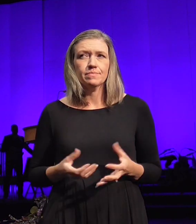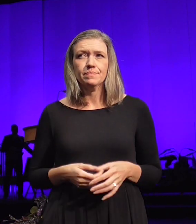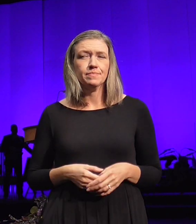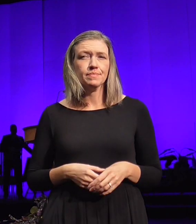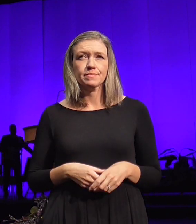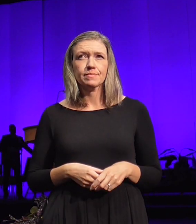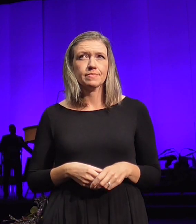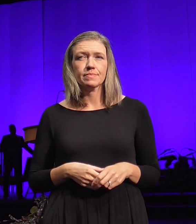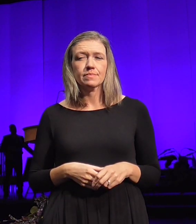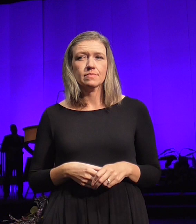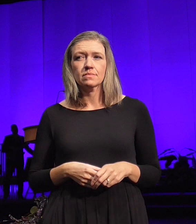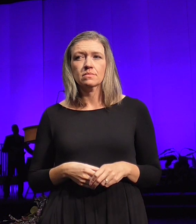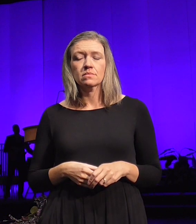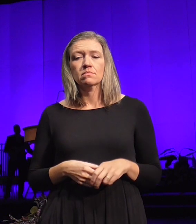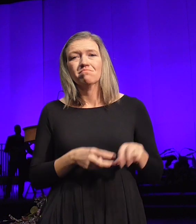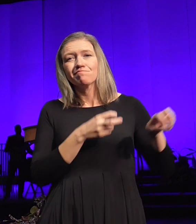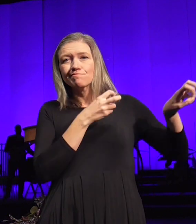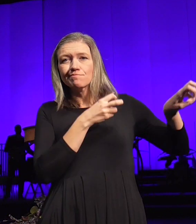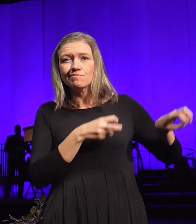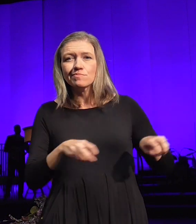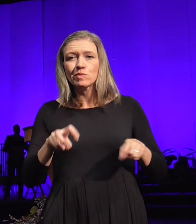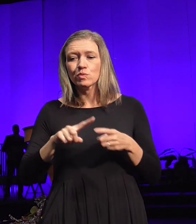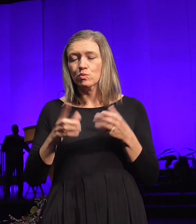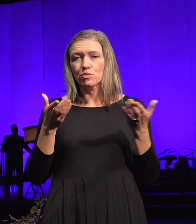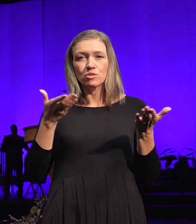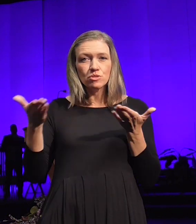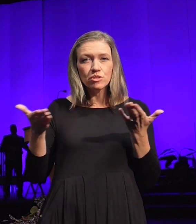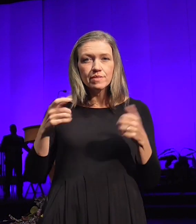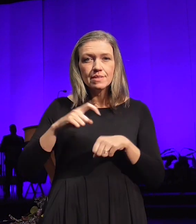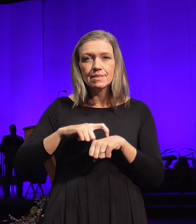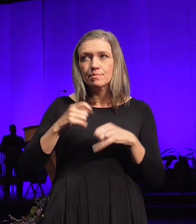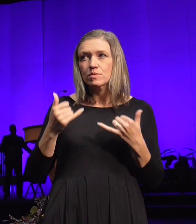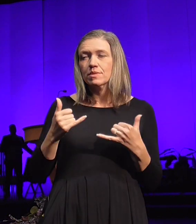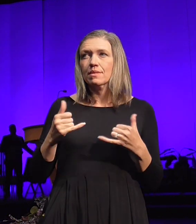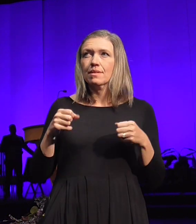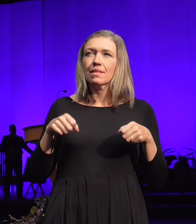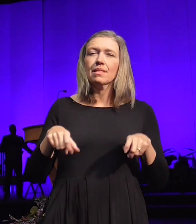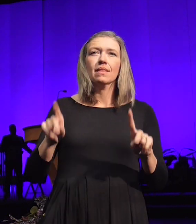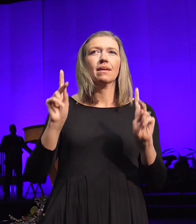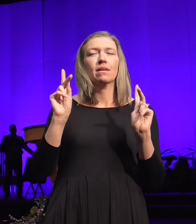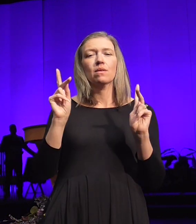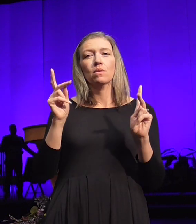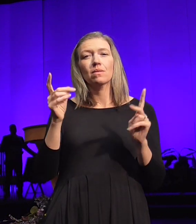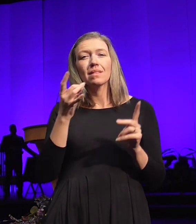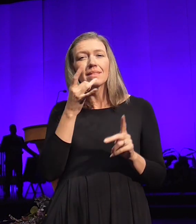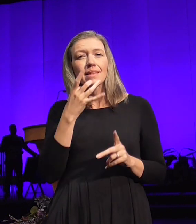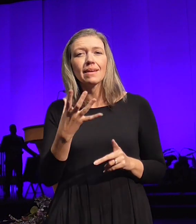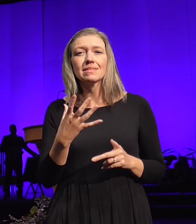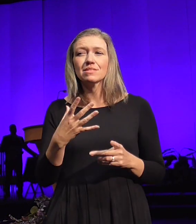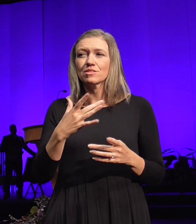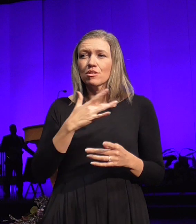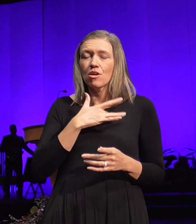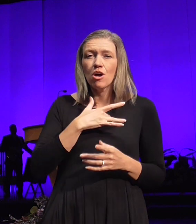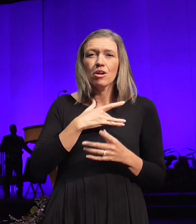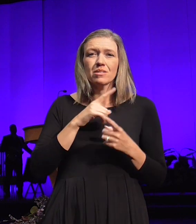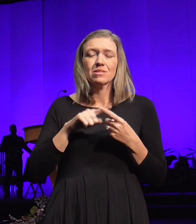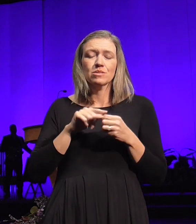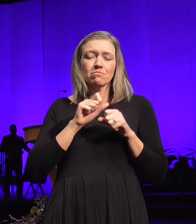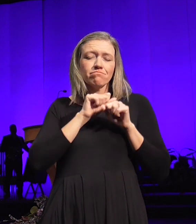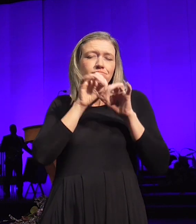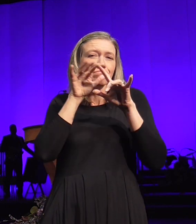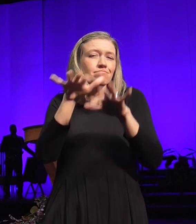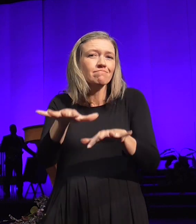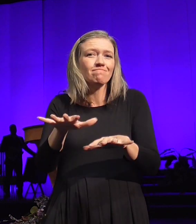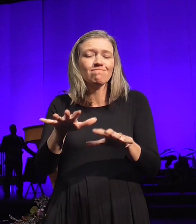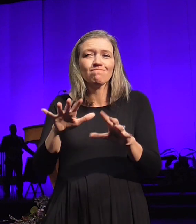And as we move into our service today, may we allow our lights and our hearts to surround all of those around the world who may